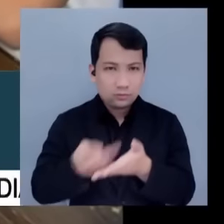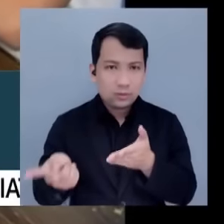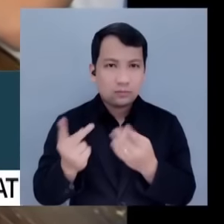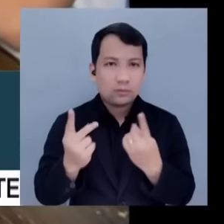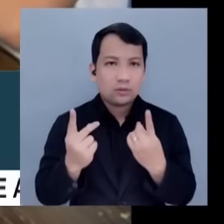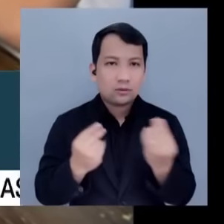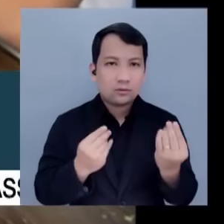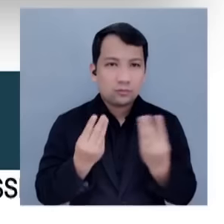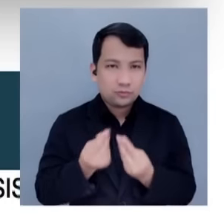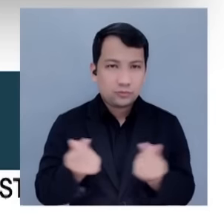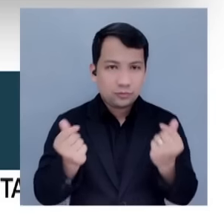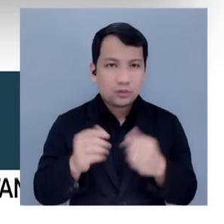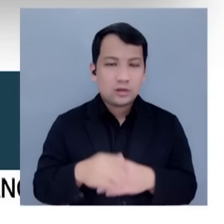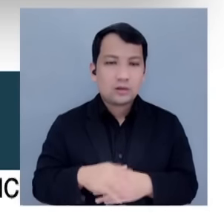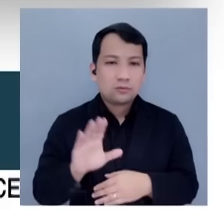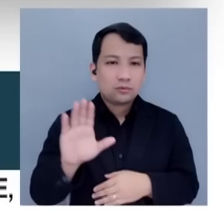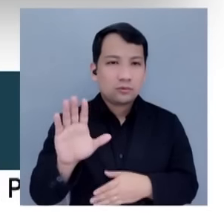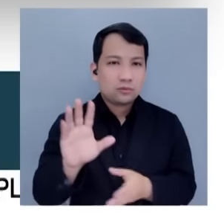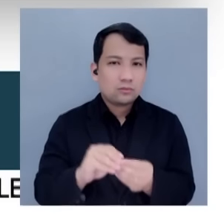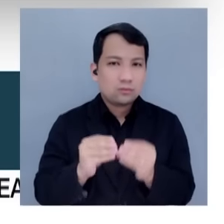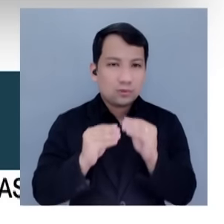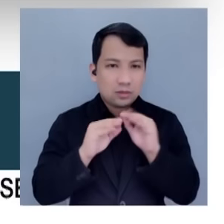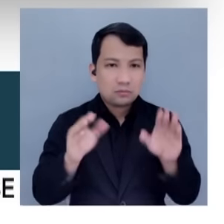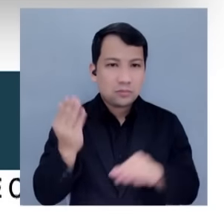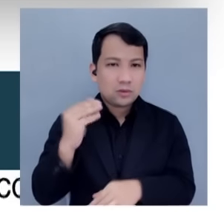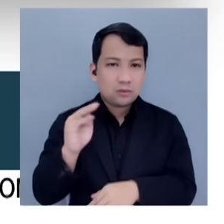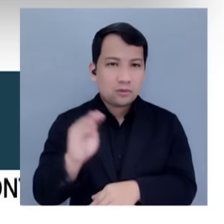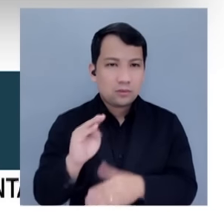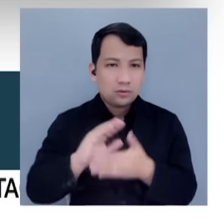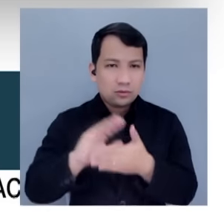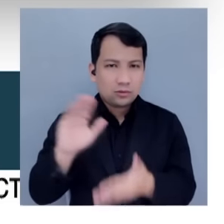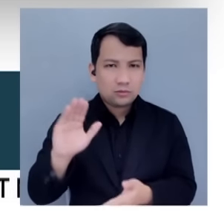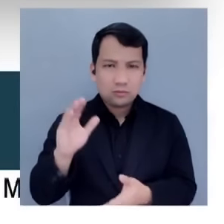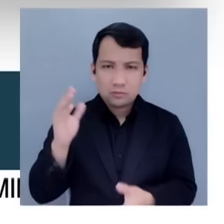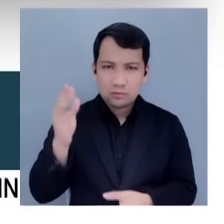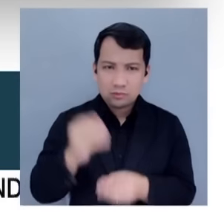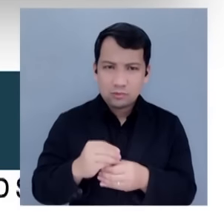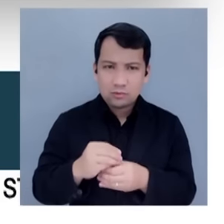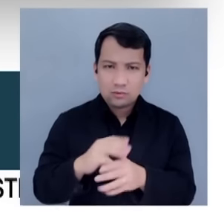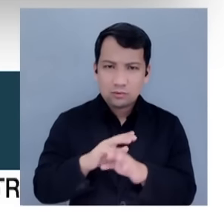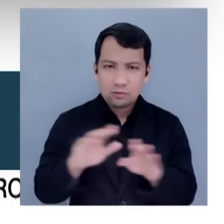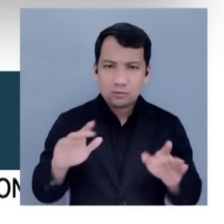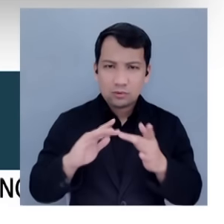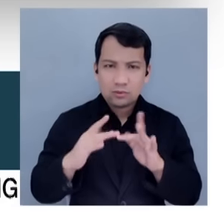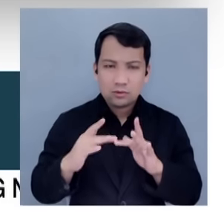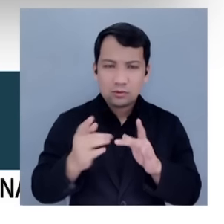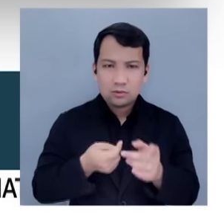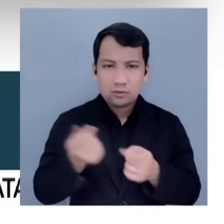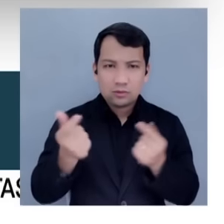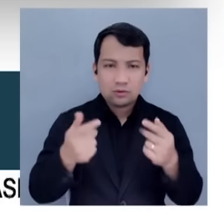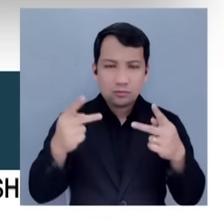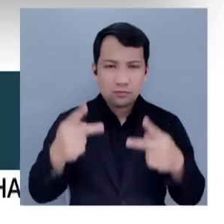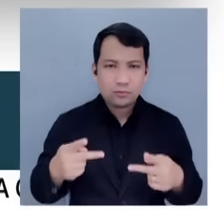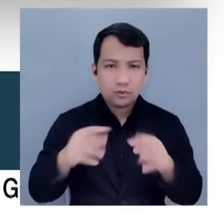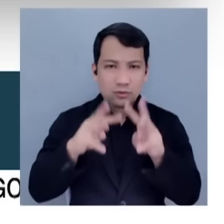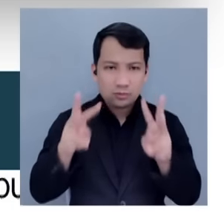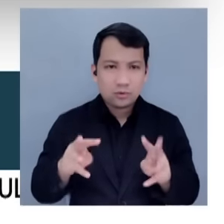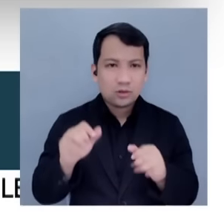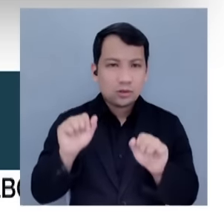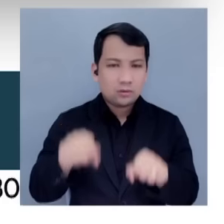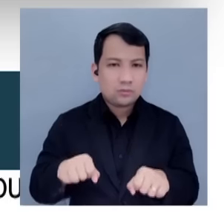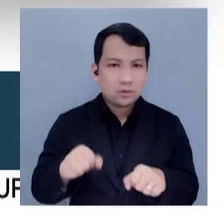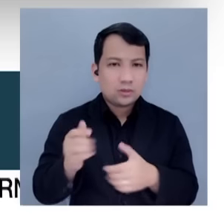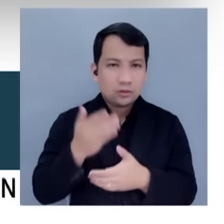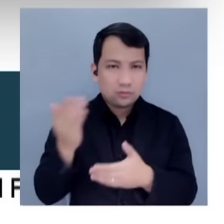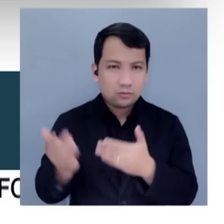complaints. In a statement released Monday, YouTube said it has an online legal removals web form where people can submit complaints